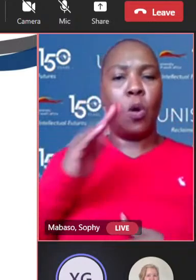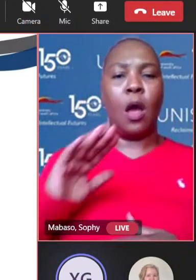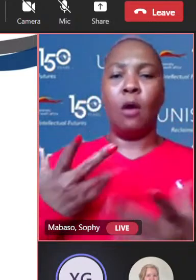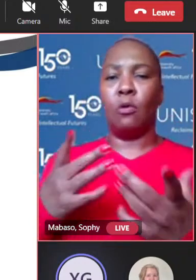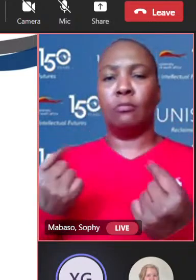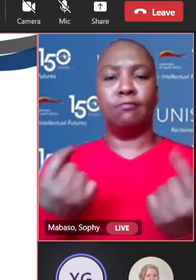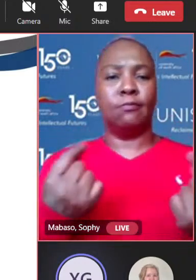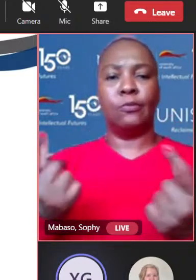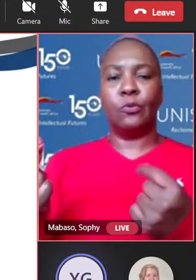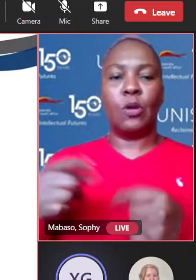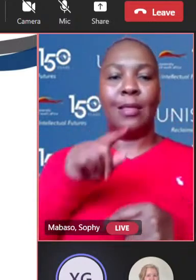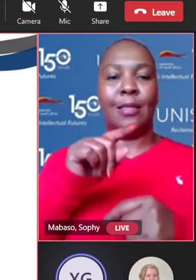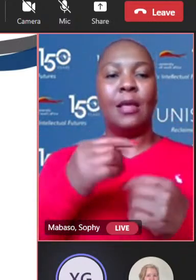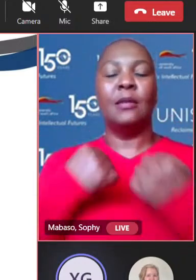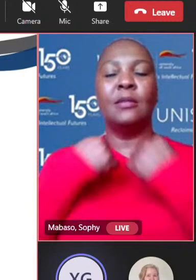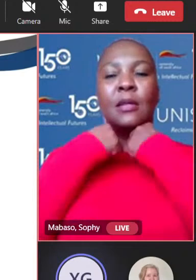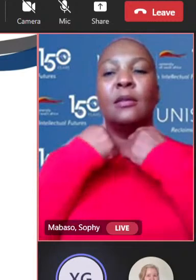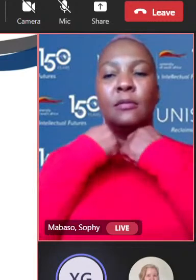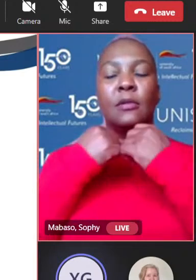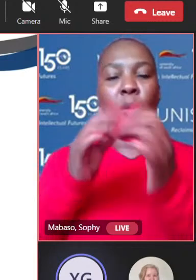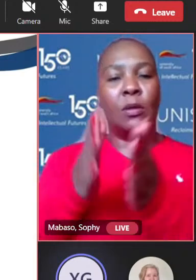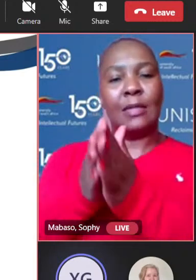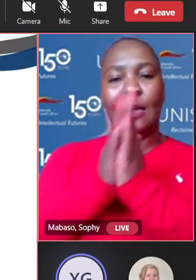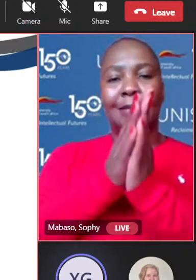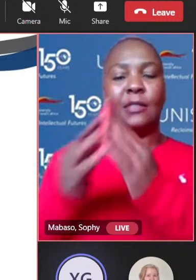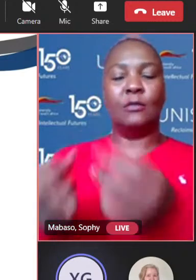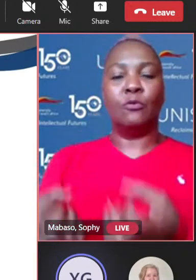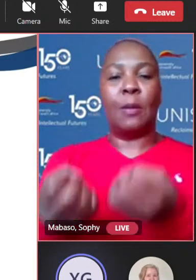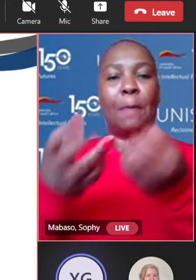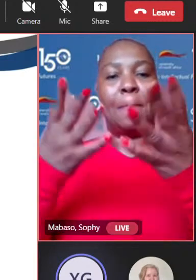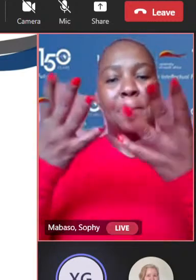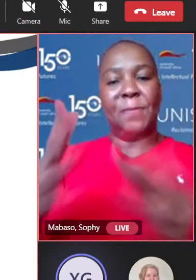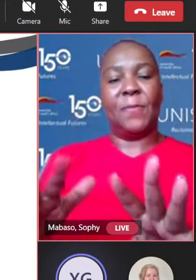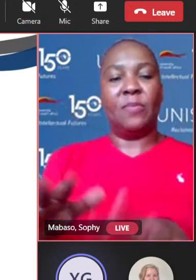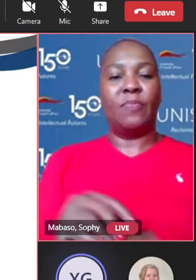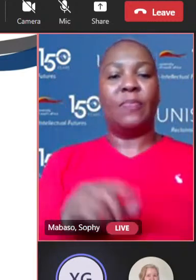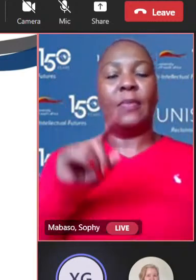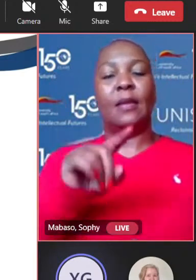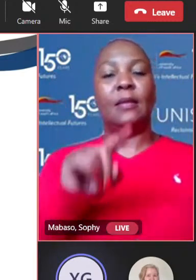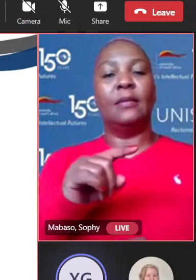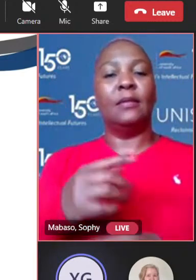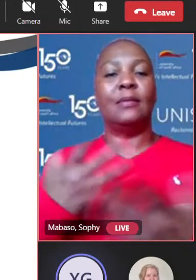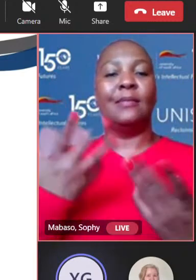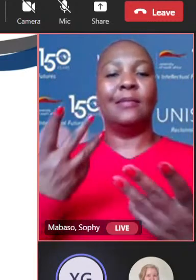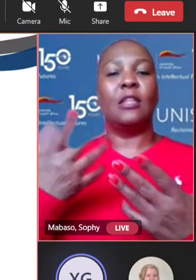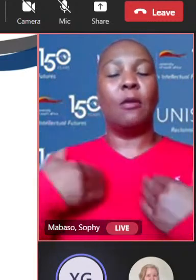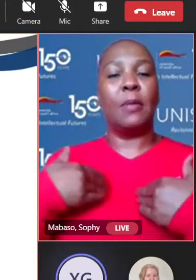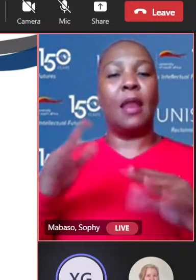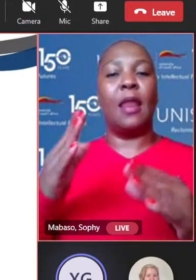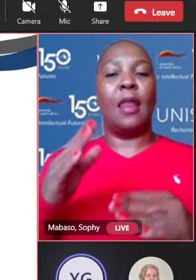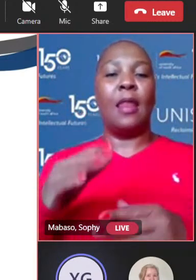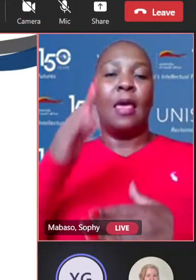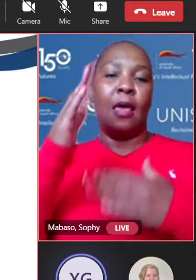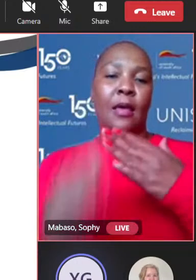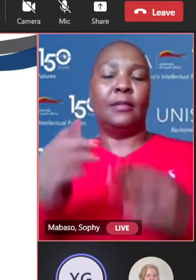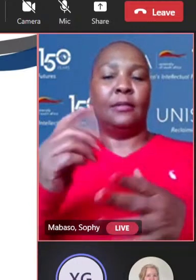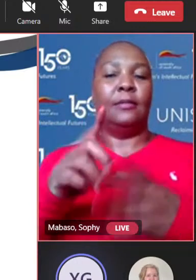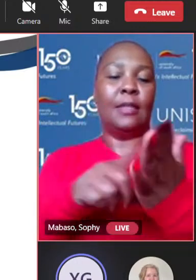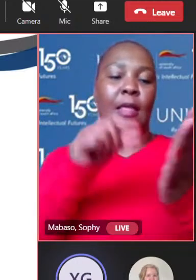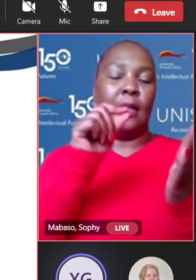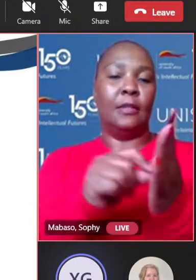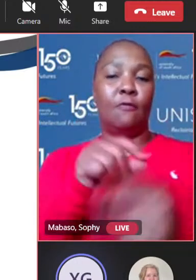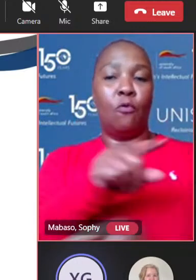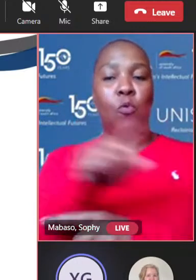these assignments that I was asked to submit, right? So there will usually be a start and an end date for you to do